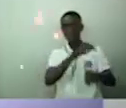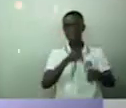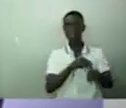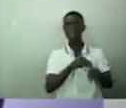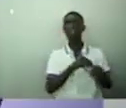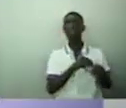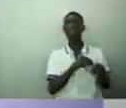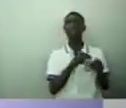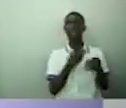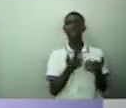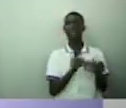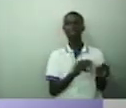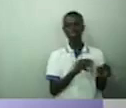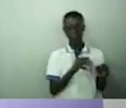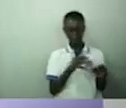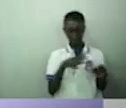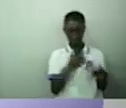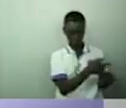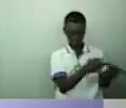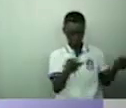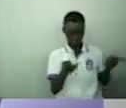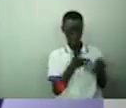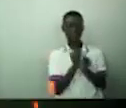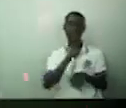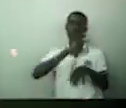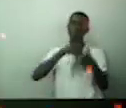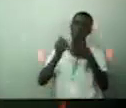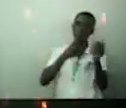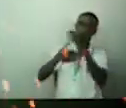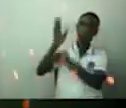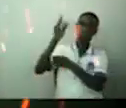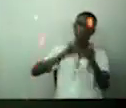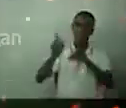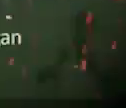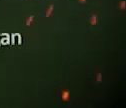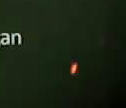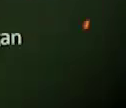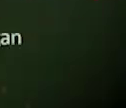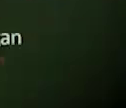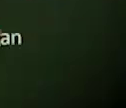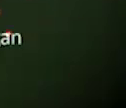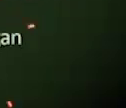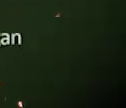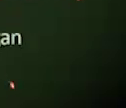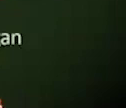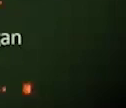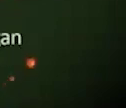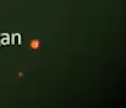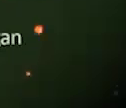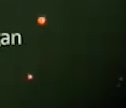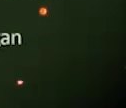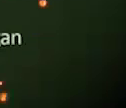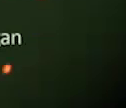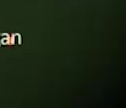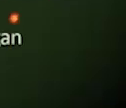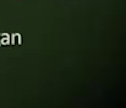place in what God is doing in our generation. So if you are writing possessing the nations, you bring a colon